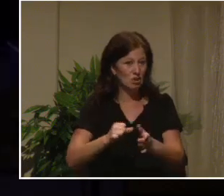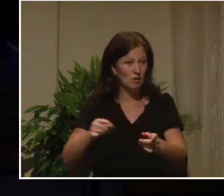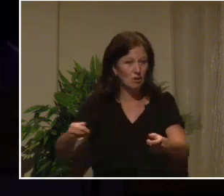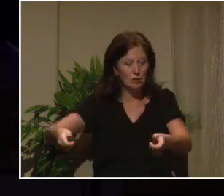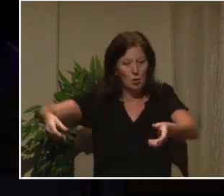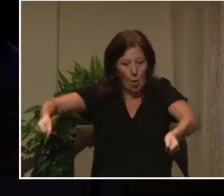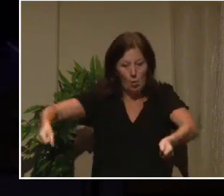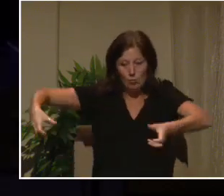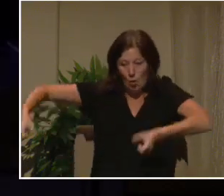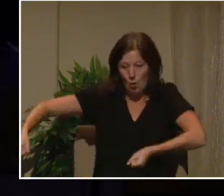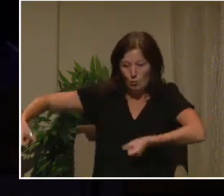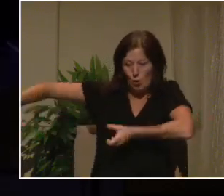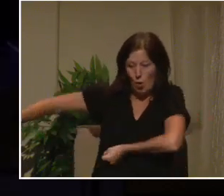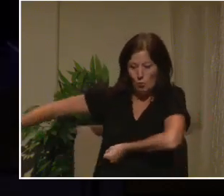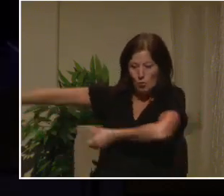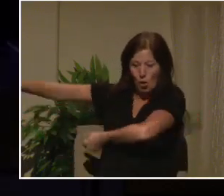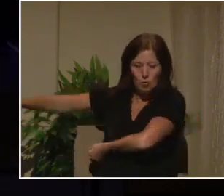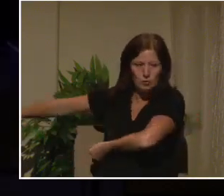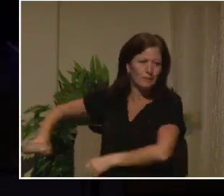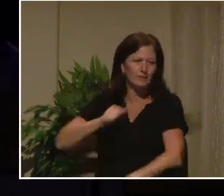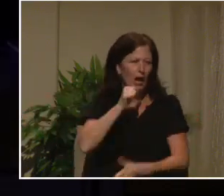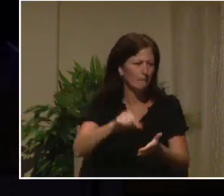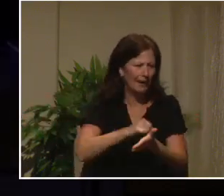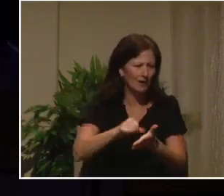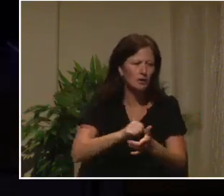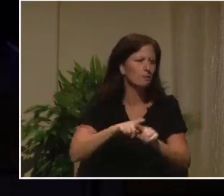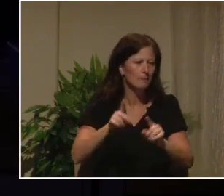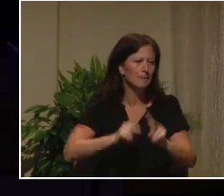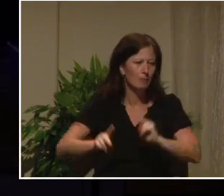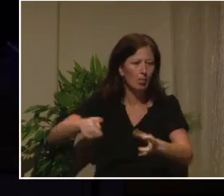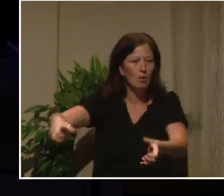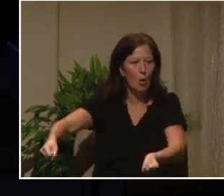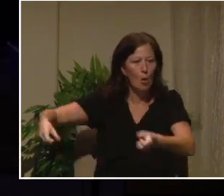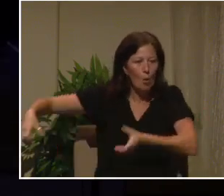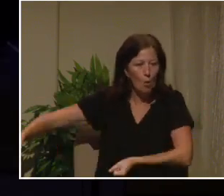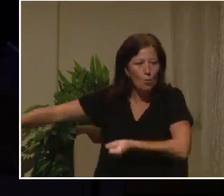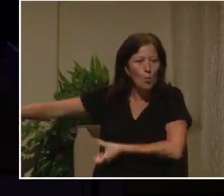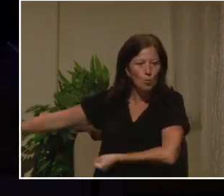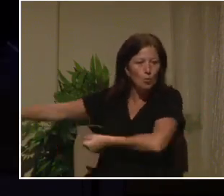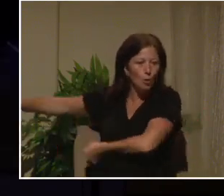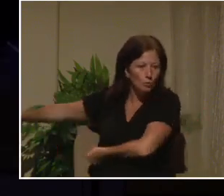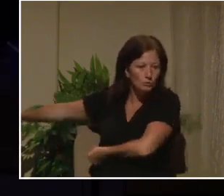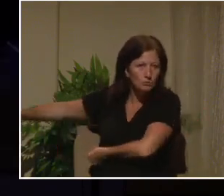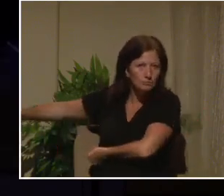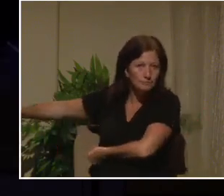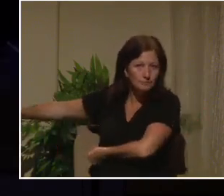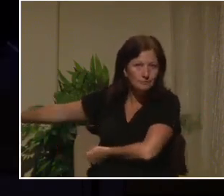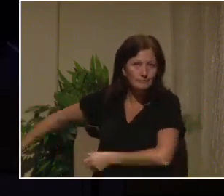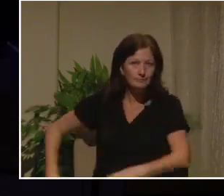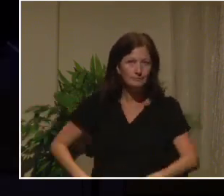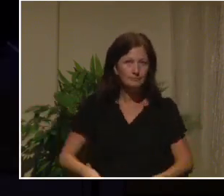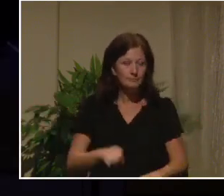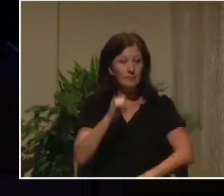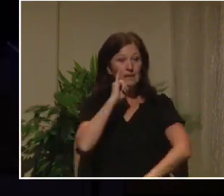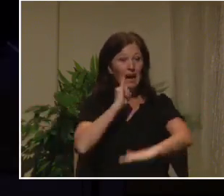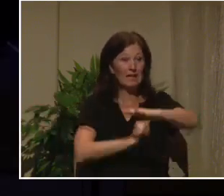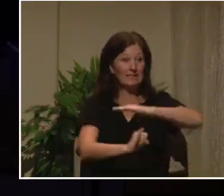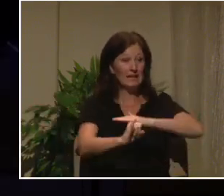train. Your office is regal, your office is majestic, but now this is what Isaiah is saying.